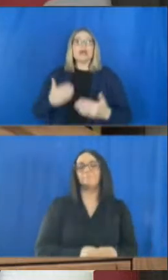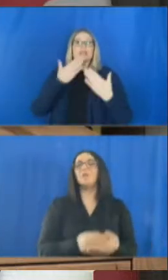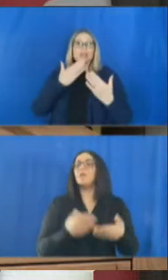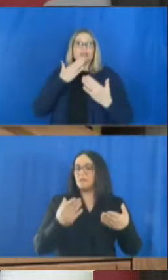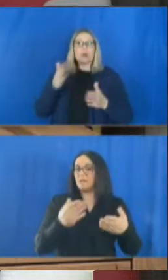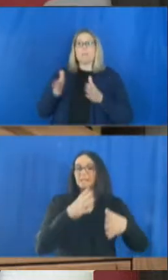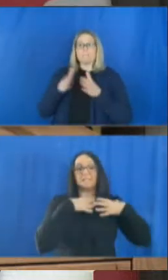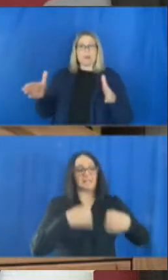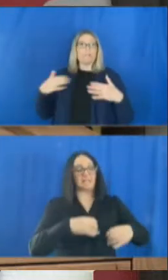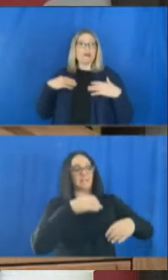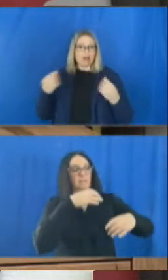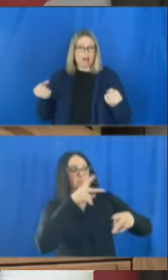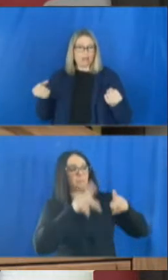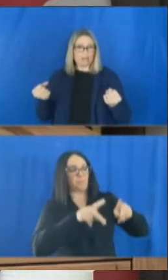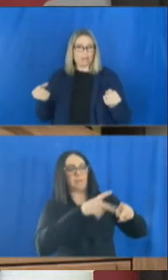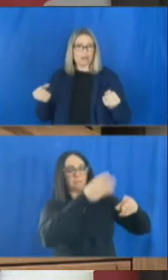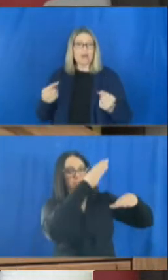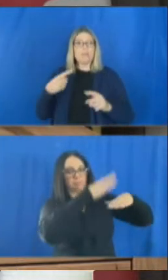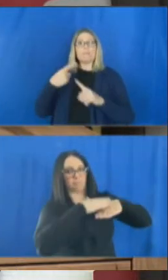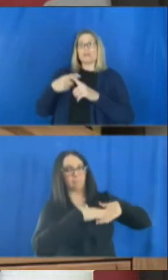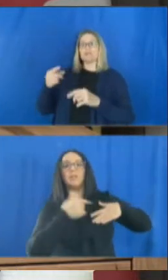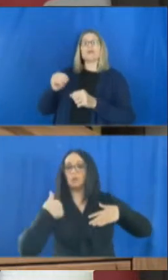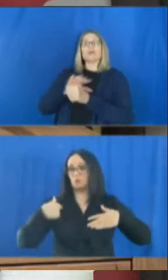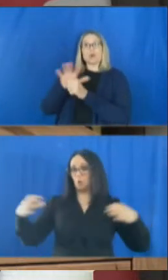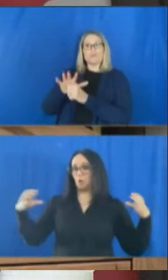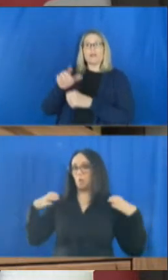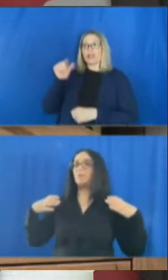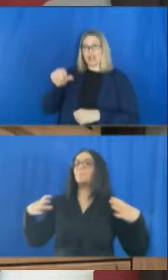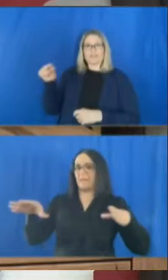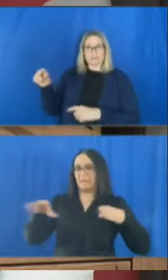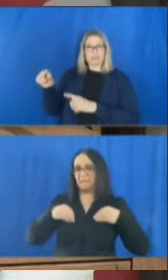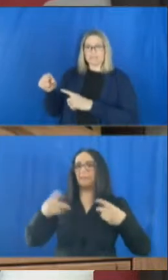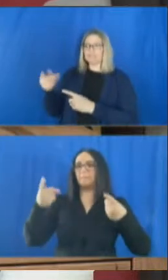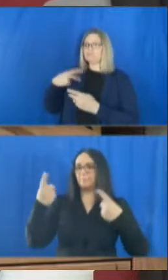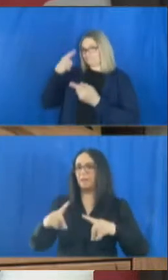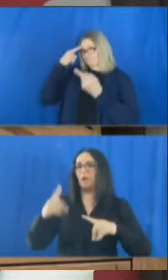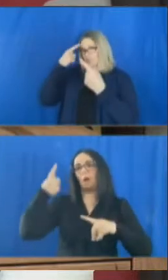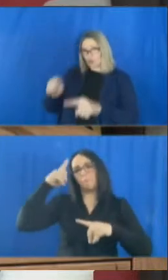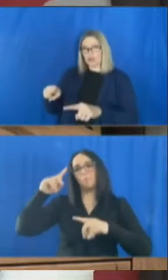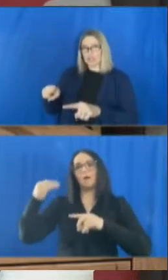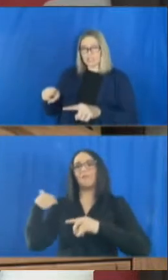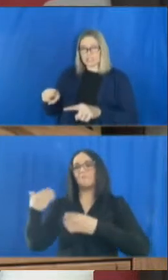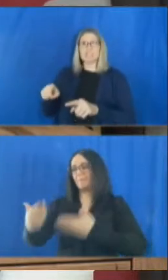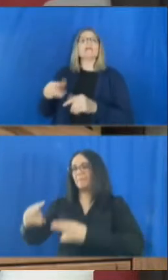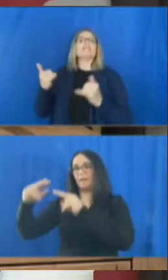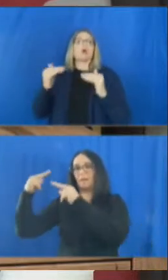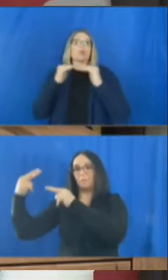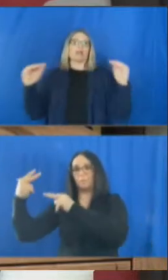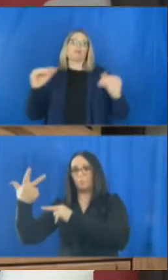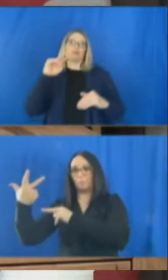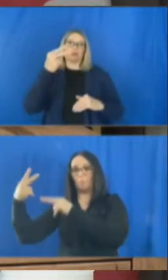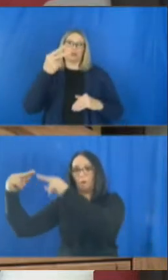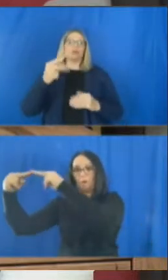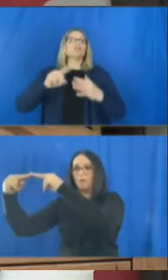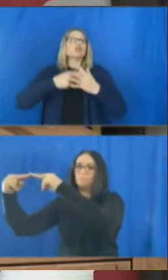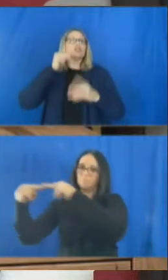p.m. Dr. Russell has explained why we are comfortable making these changes 2 days earlier than forecasted. We